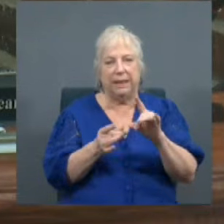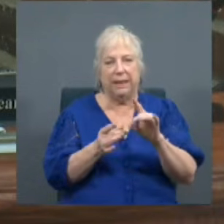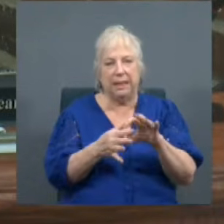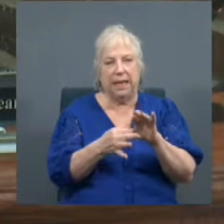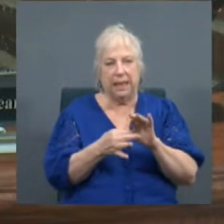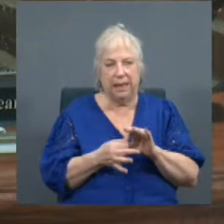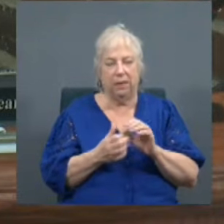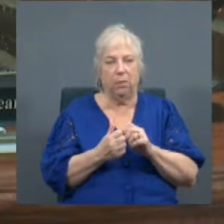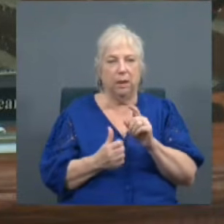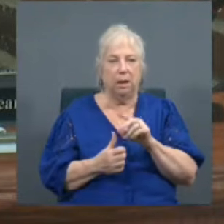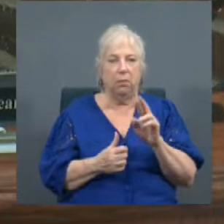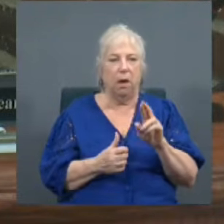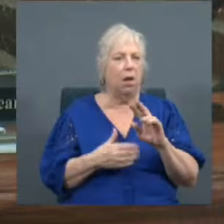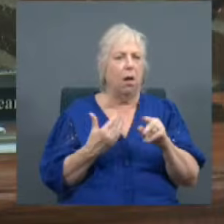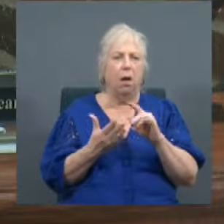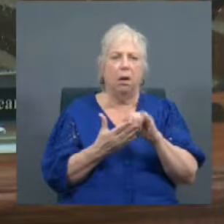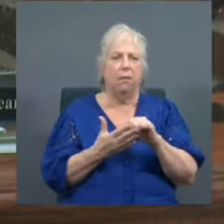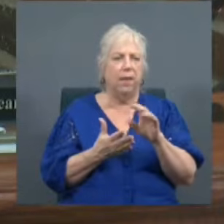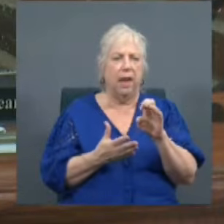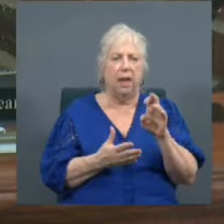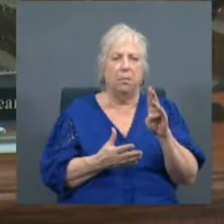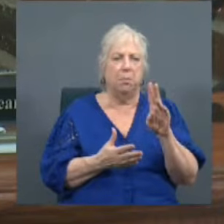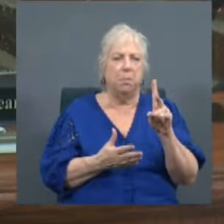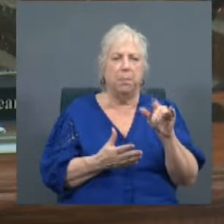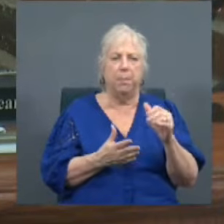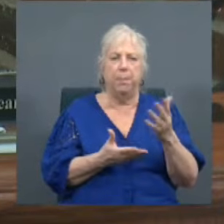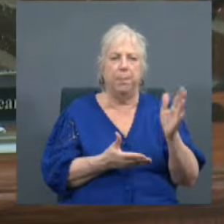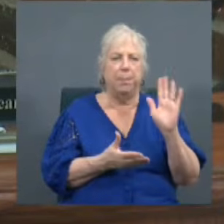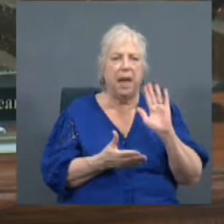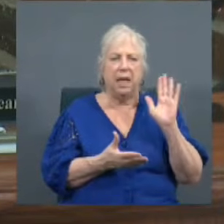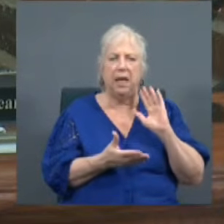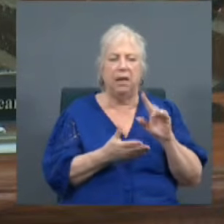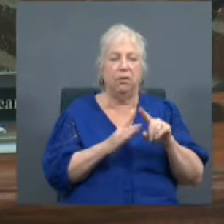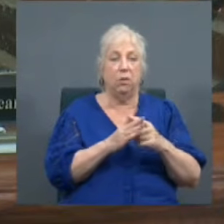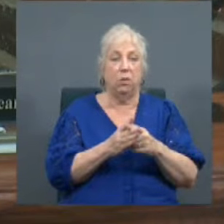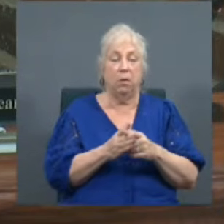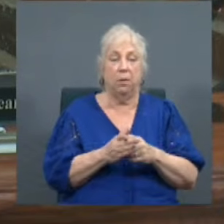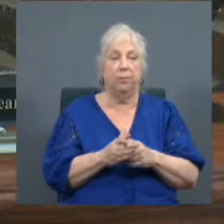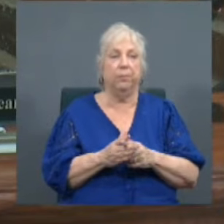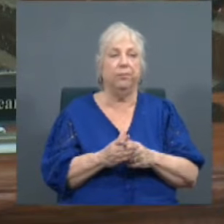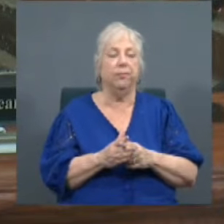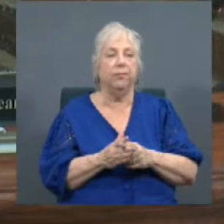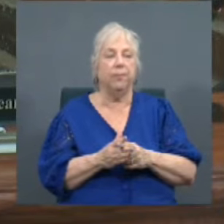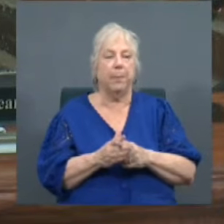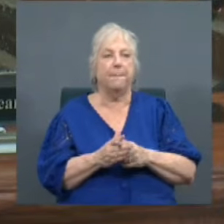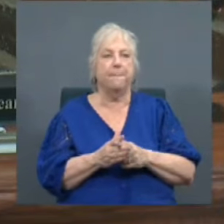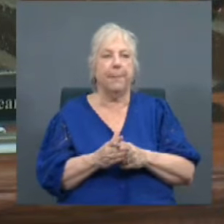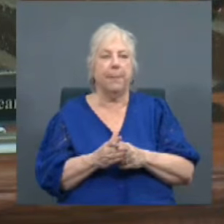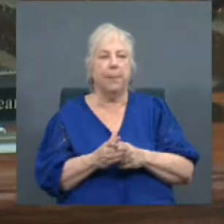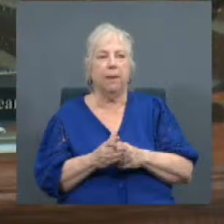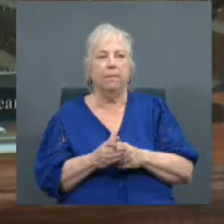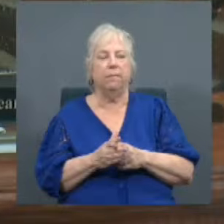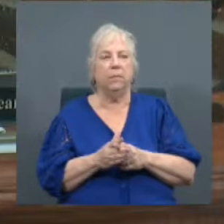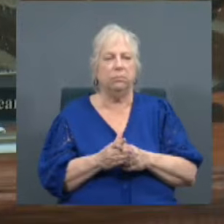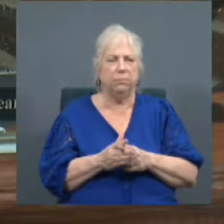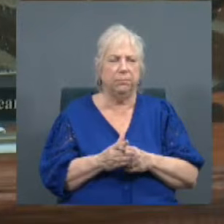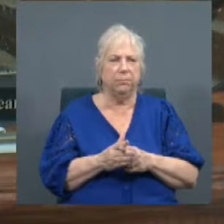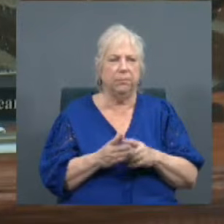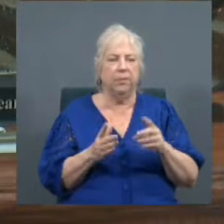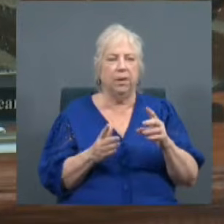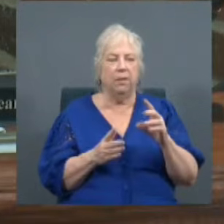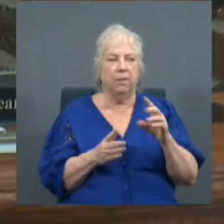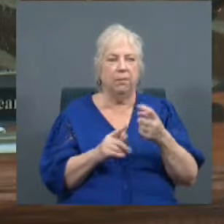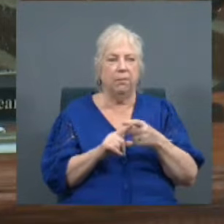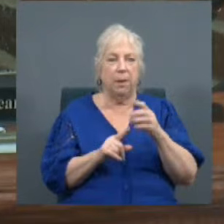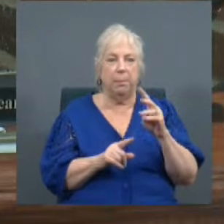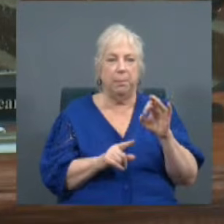Buddy started. We got the money from from Cindy Coast Miller to do